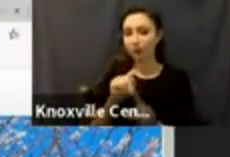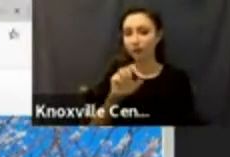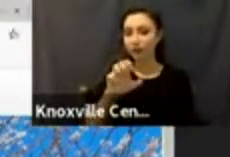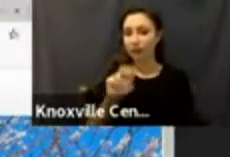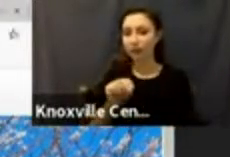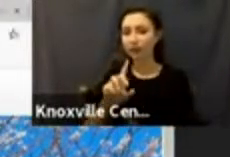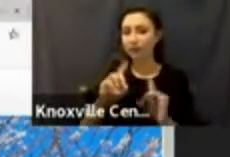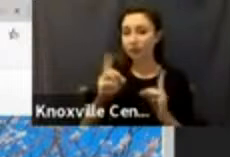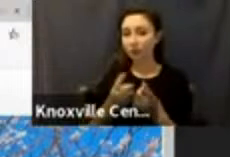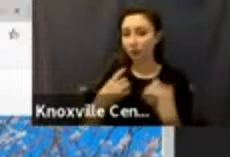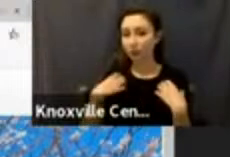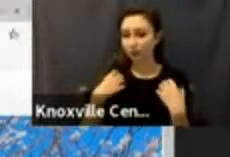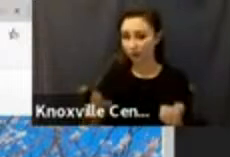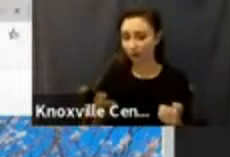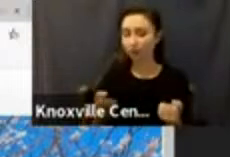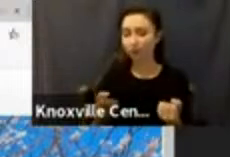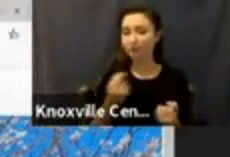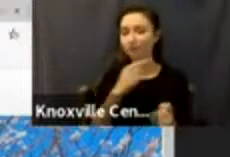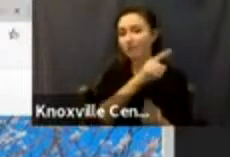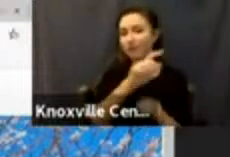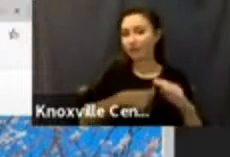the priorities for the state.